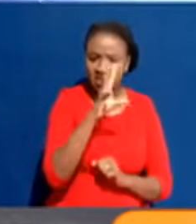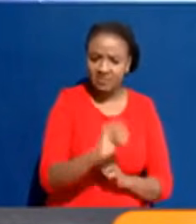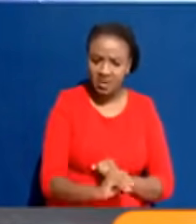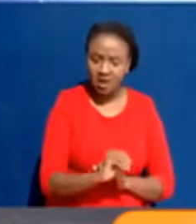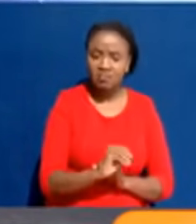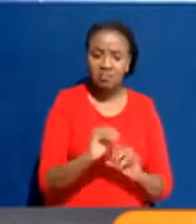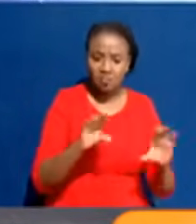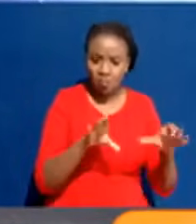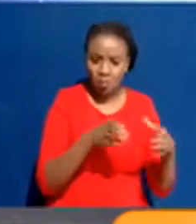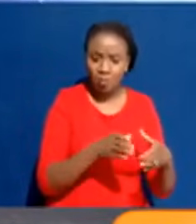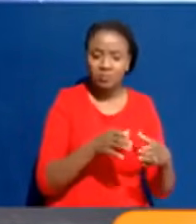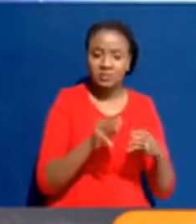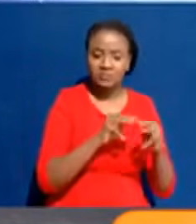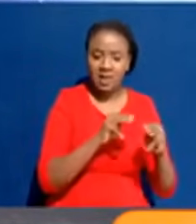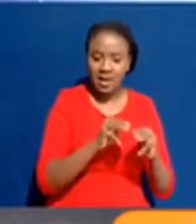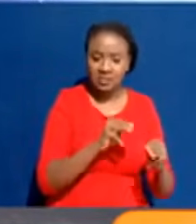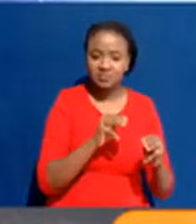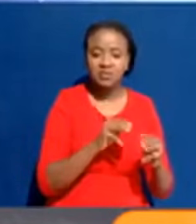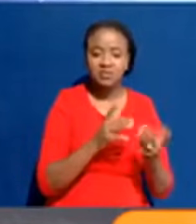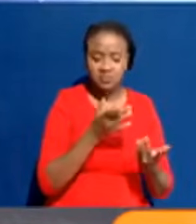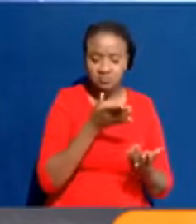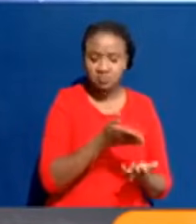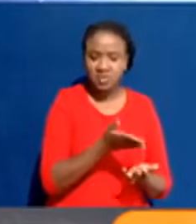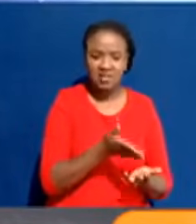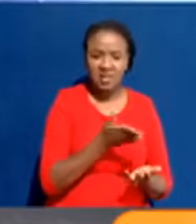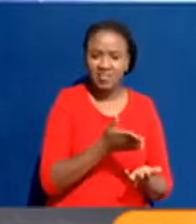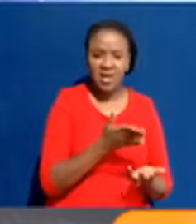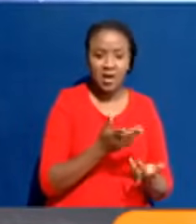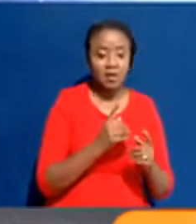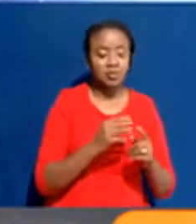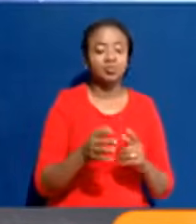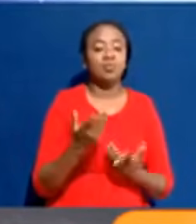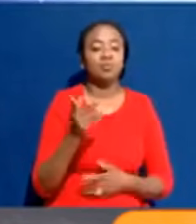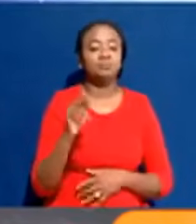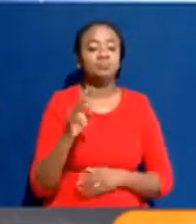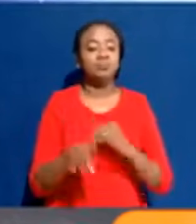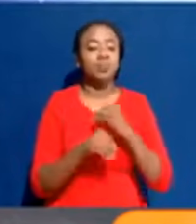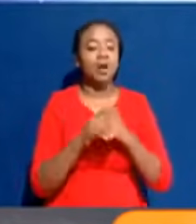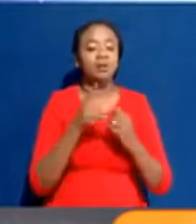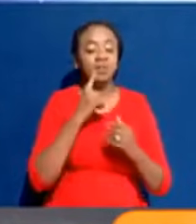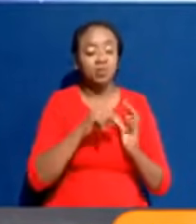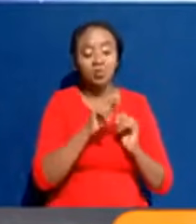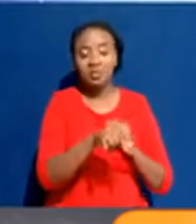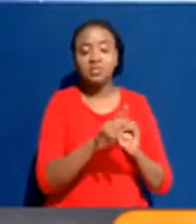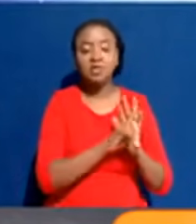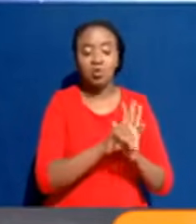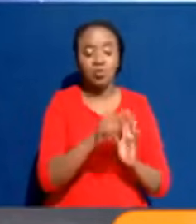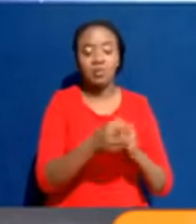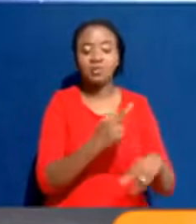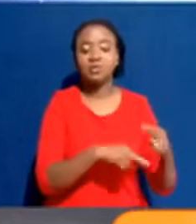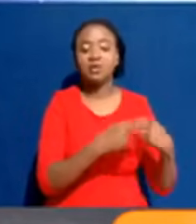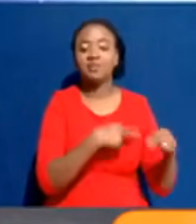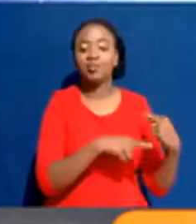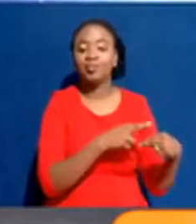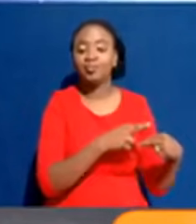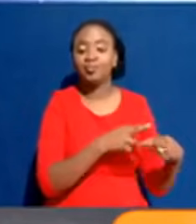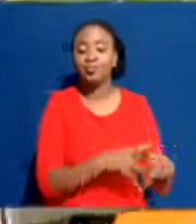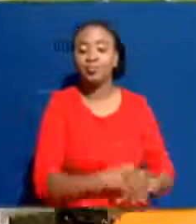said a review of the law was necessary. Let's get more from our very own Jim Daigowin.